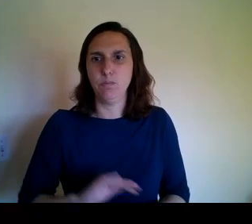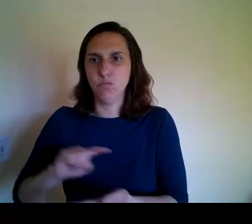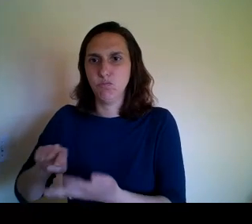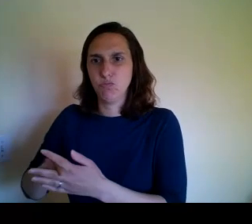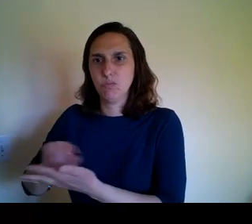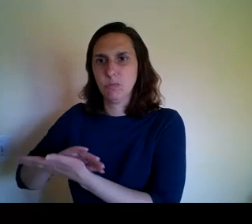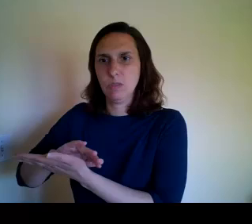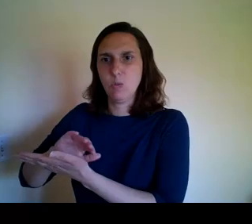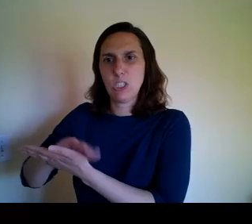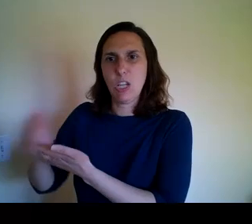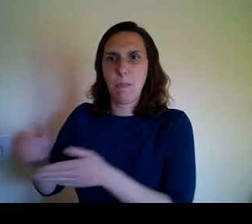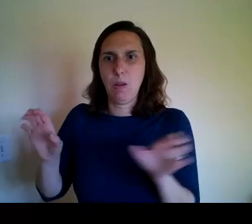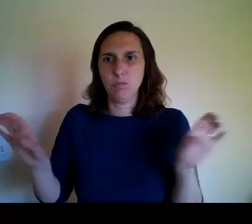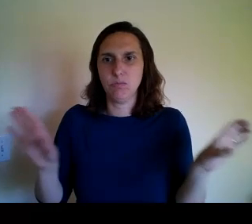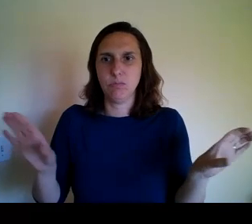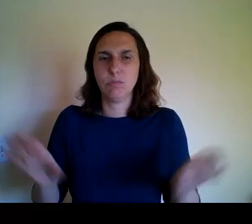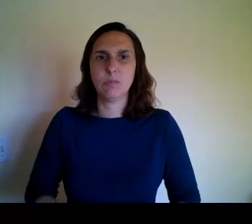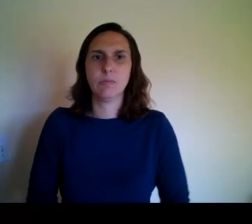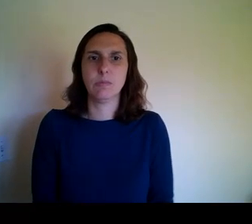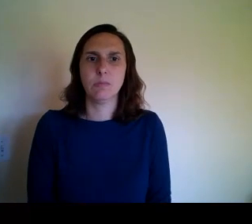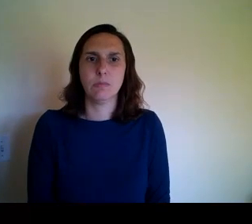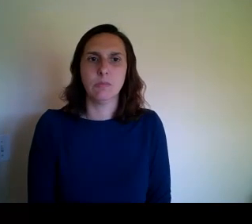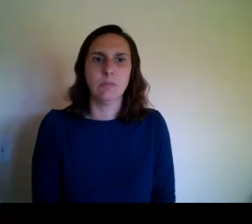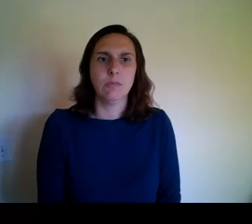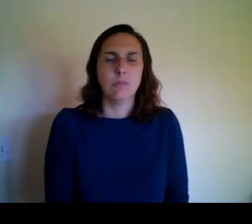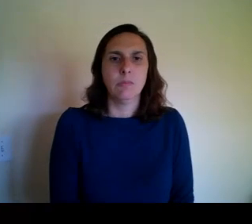And I'll put 2 to the t to the...